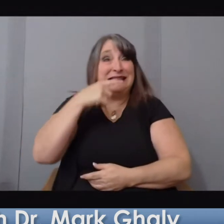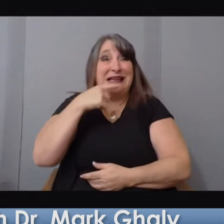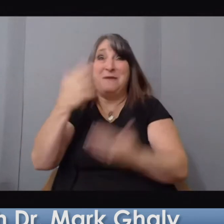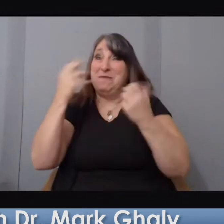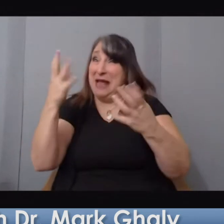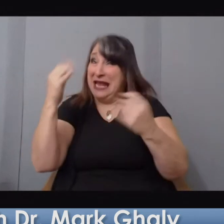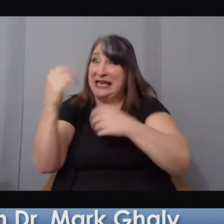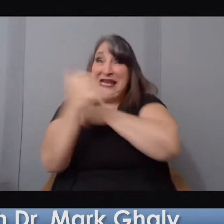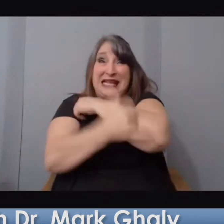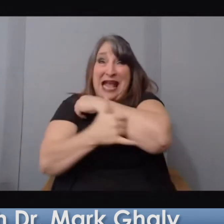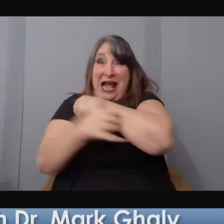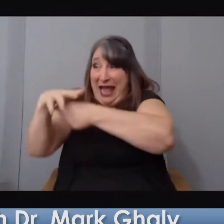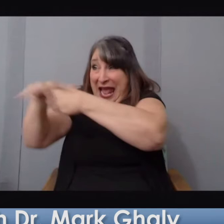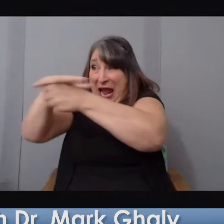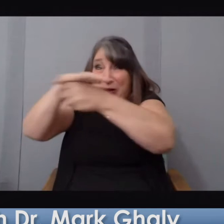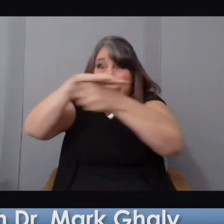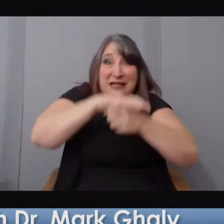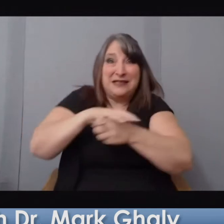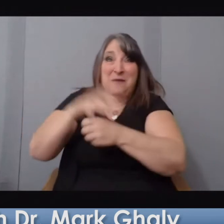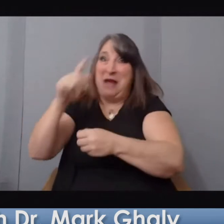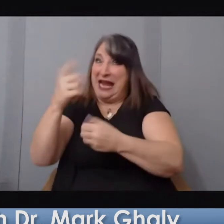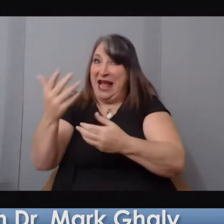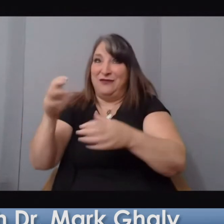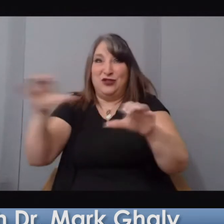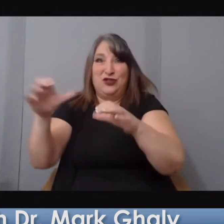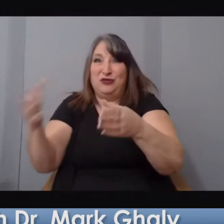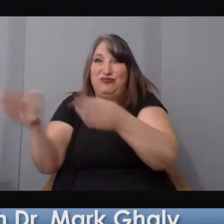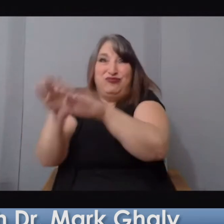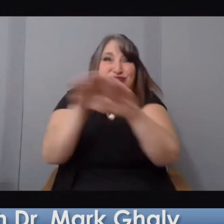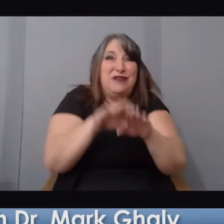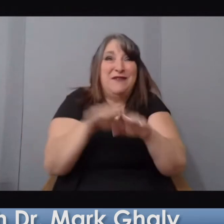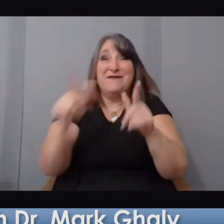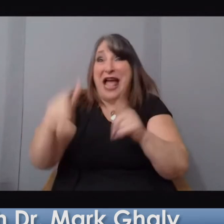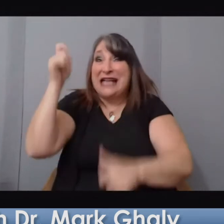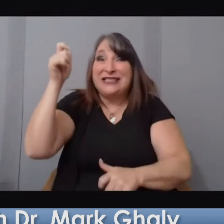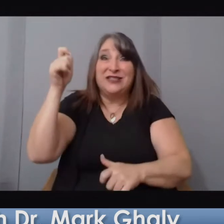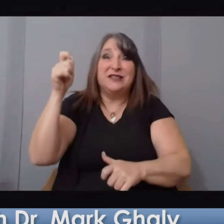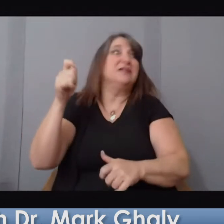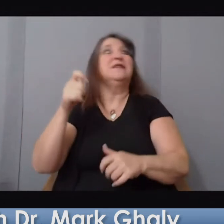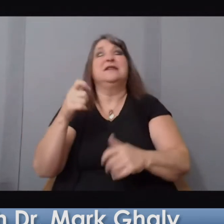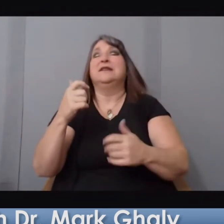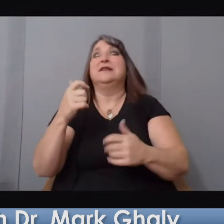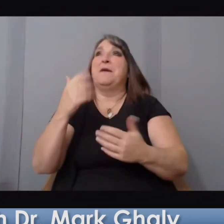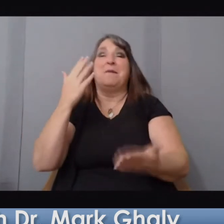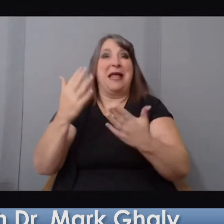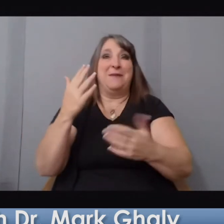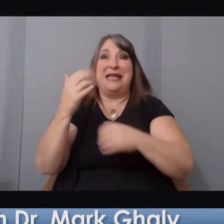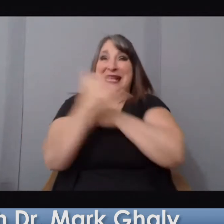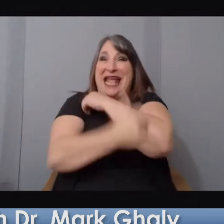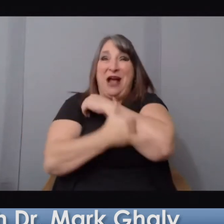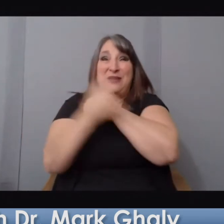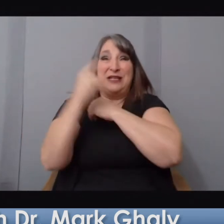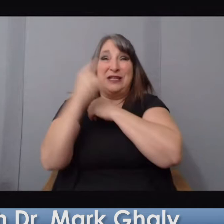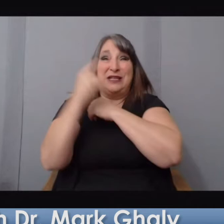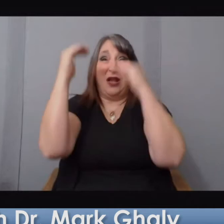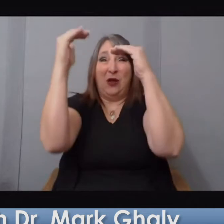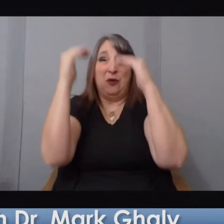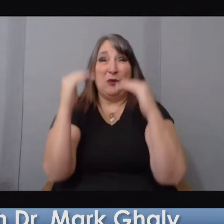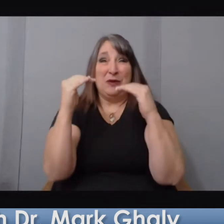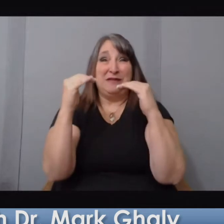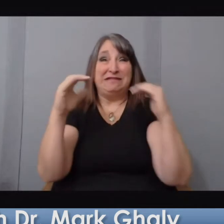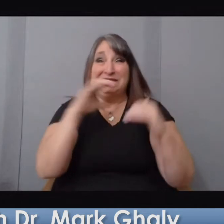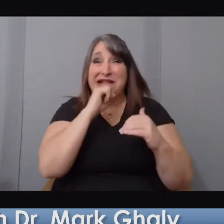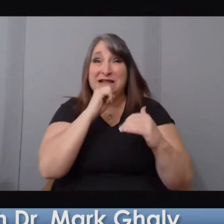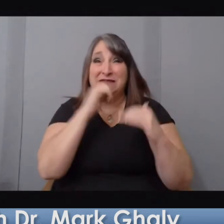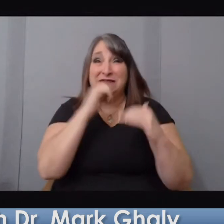back faster. We've to date really had counties move back just 1 tier at a time. That may not be appropriate to get the kind